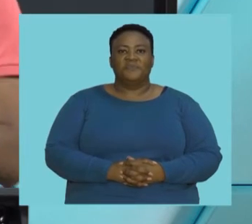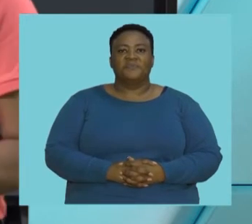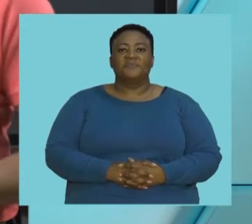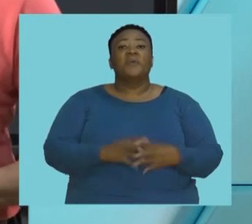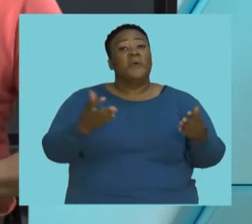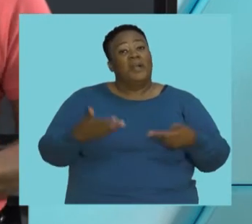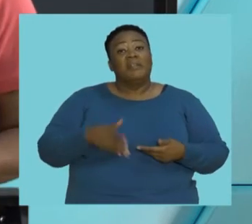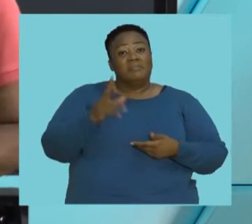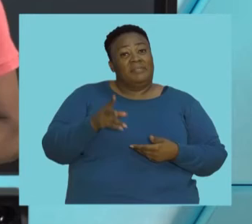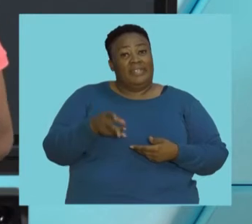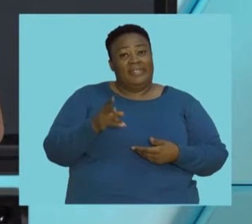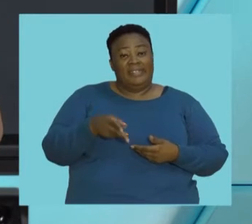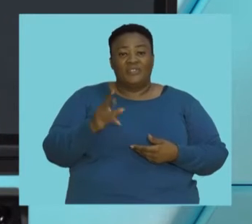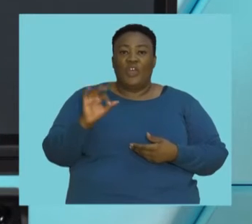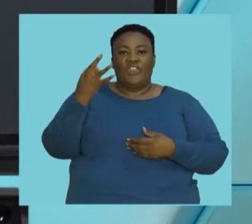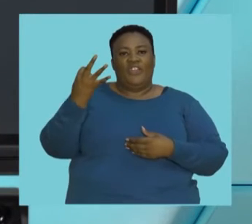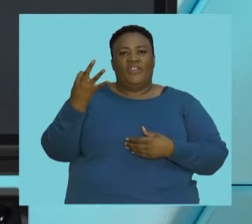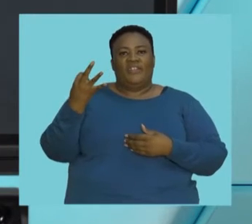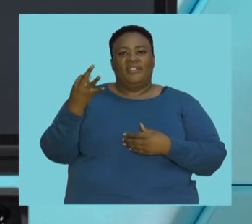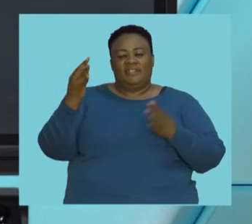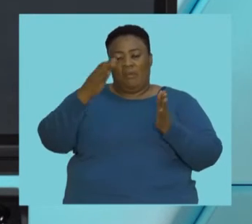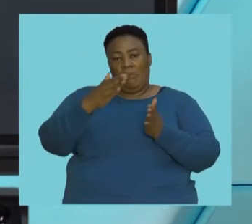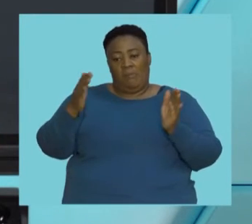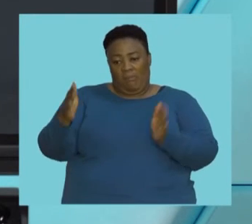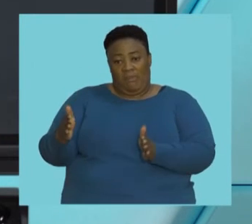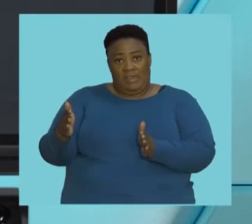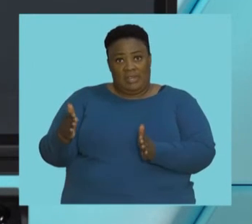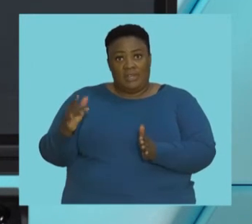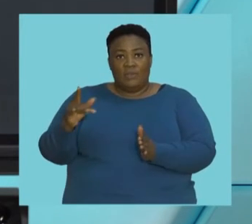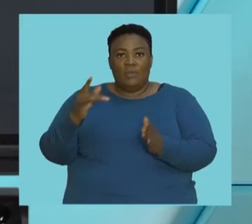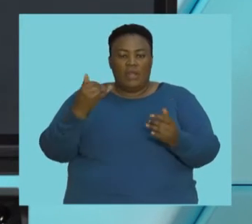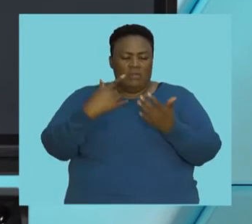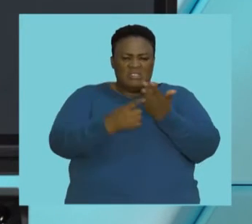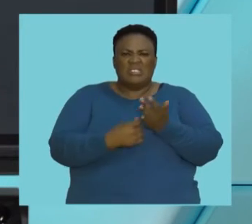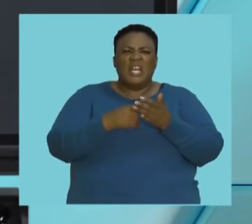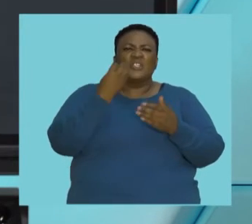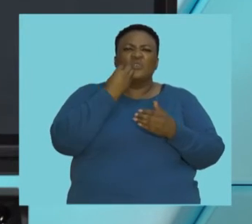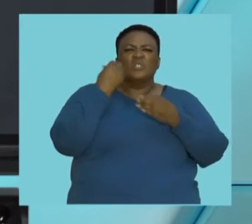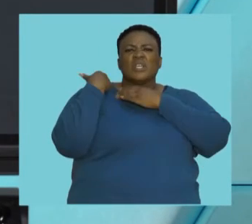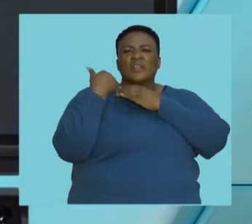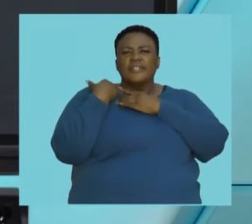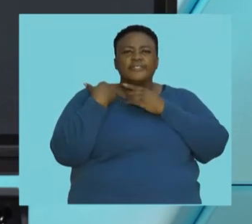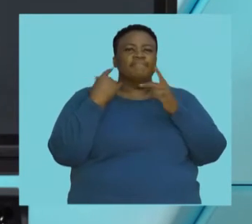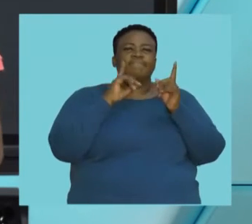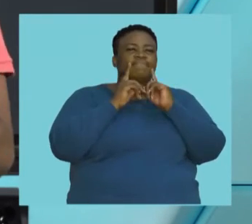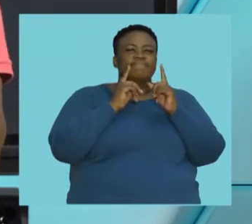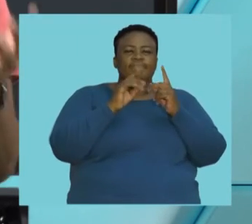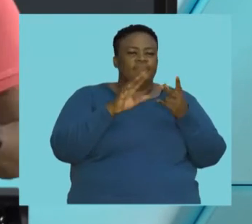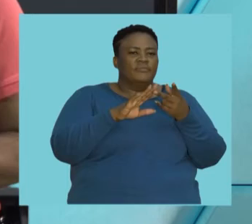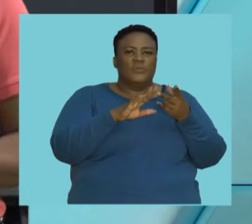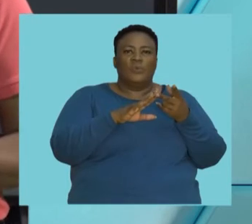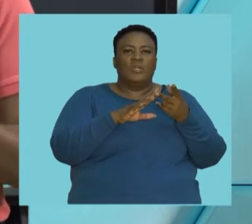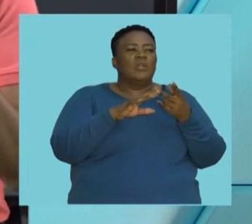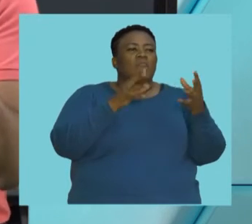Welcome back, Life Science learners, to our third segment. So we've looked at food security. We were discussing what are the factors that affect food security